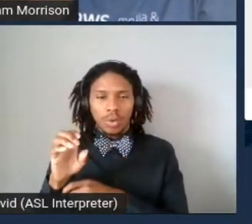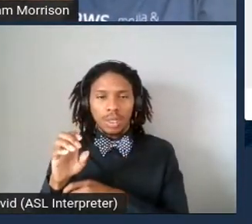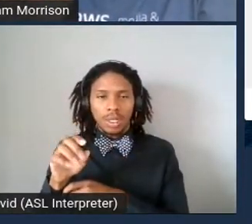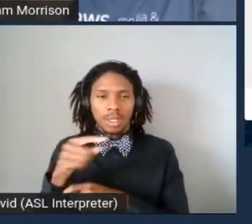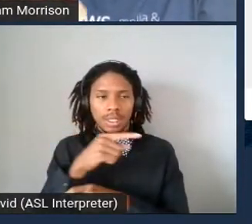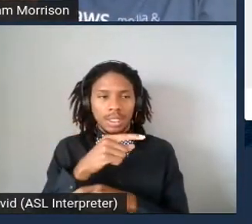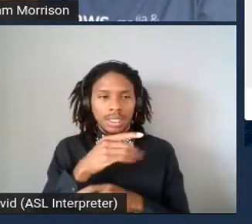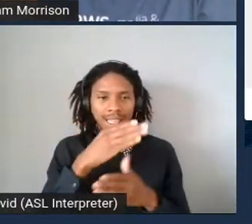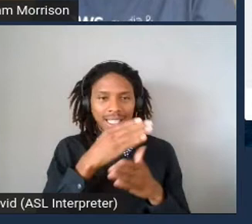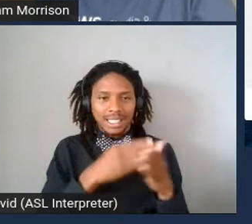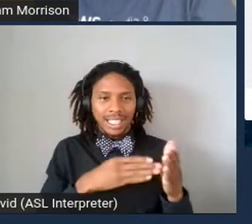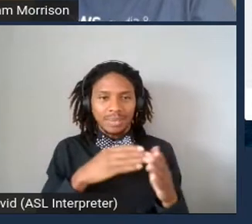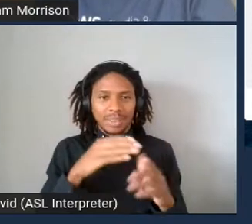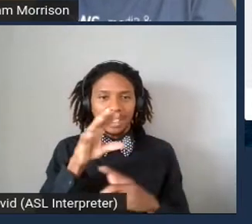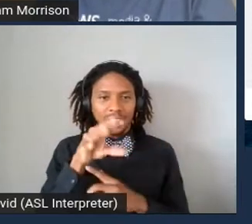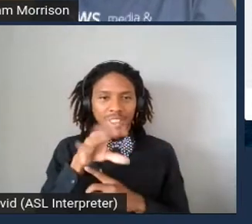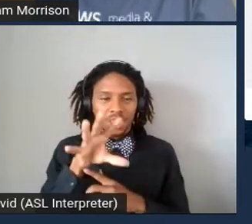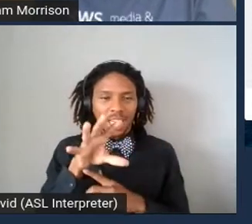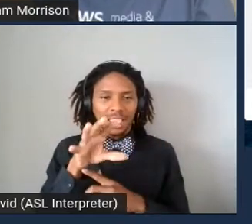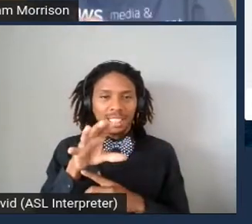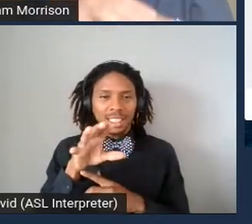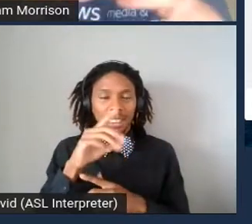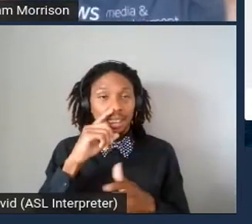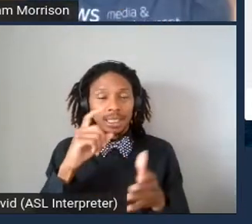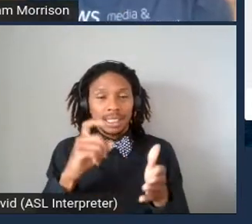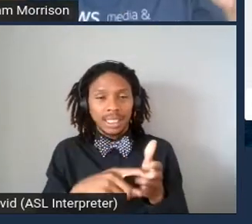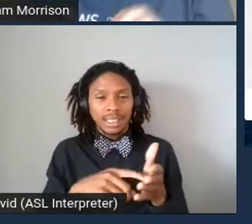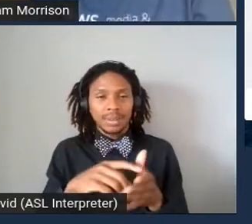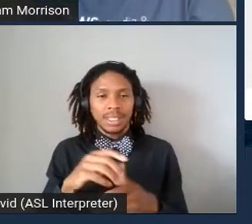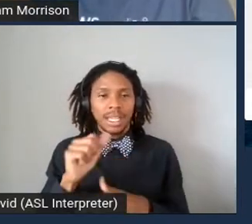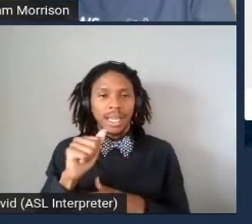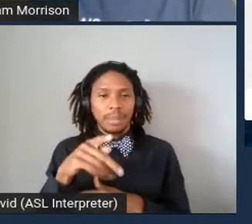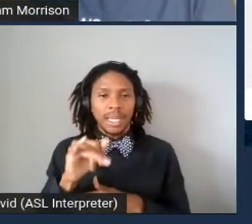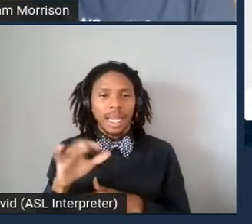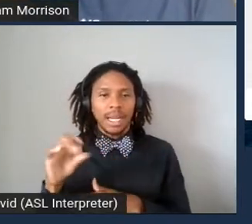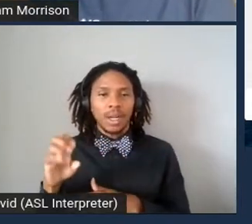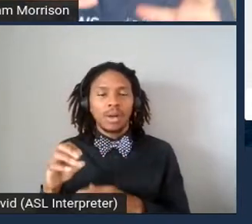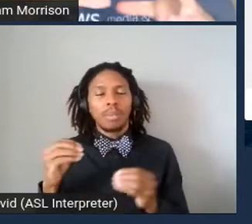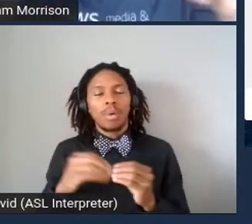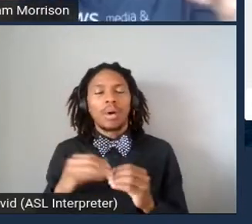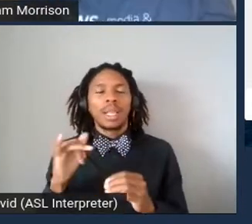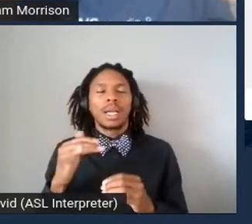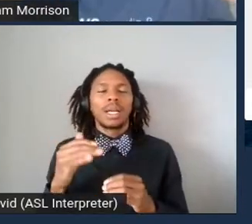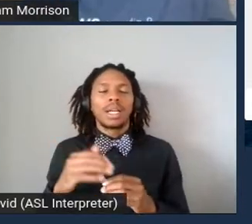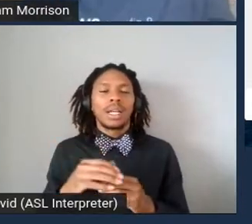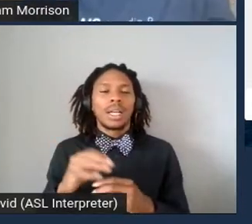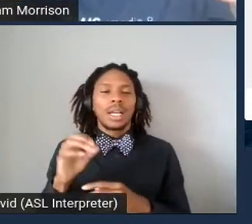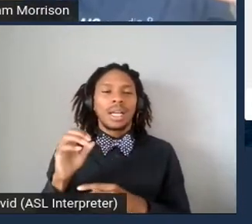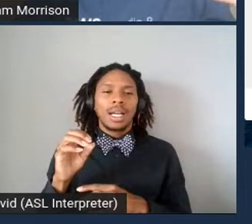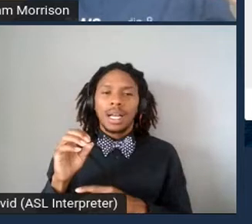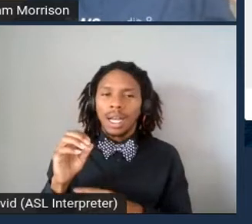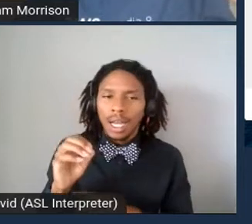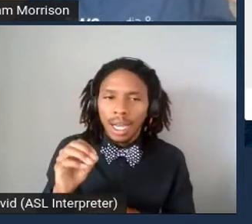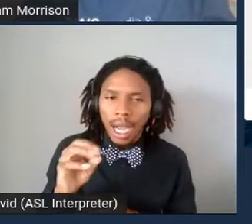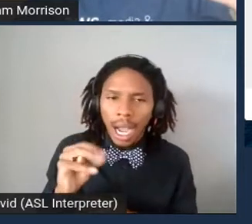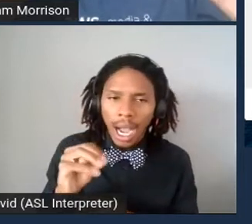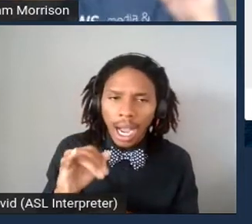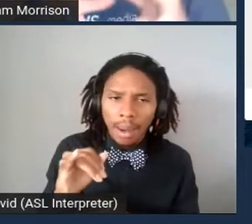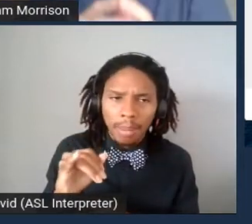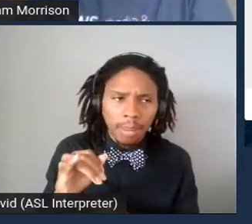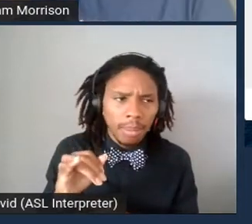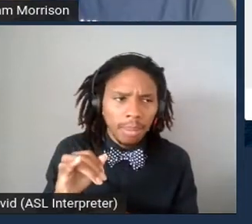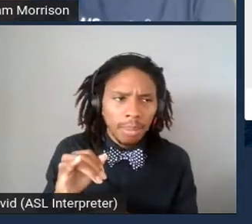segment shot detection API code. But this is, think of it as more of an omnibus, every service